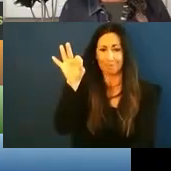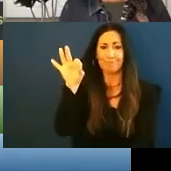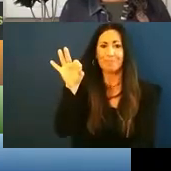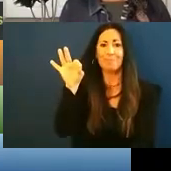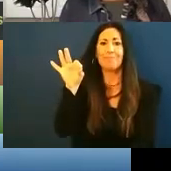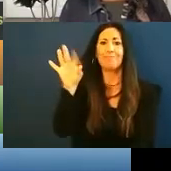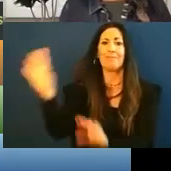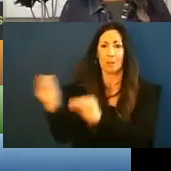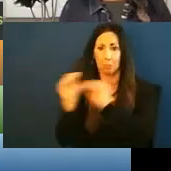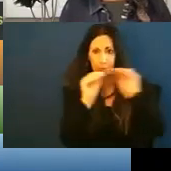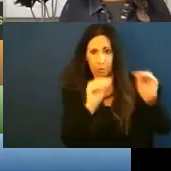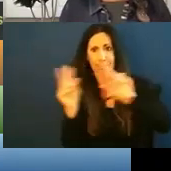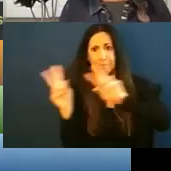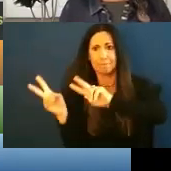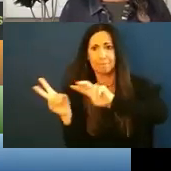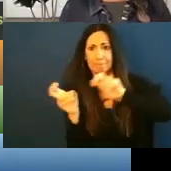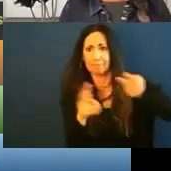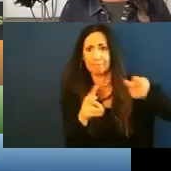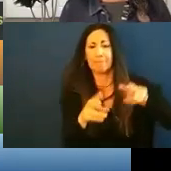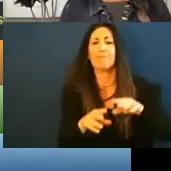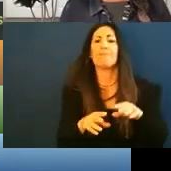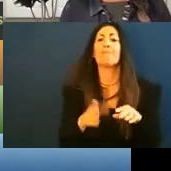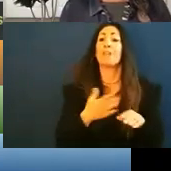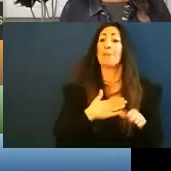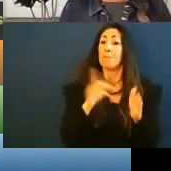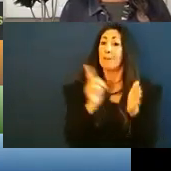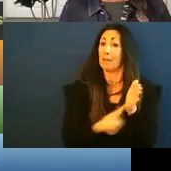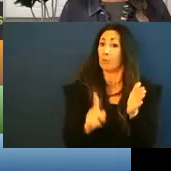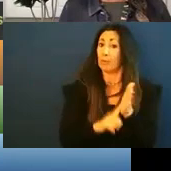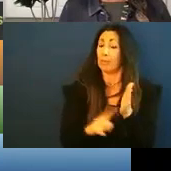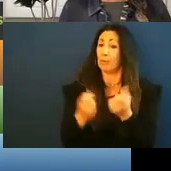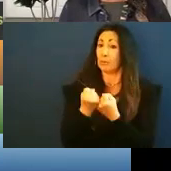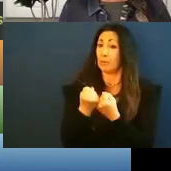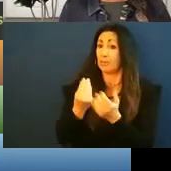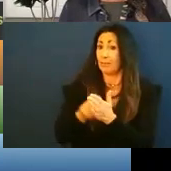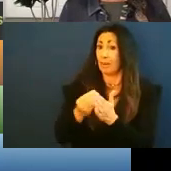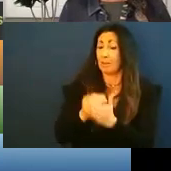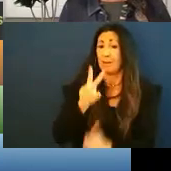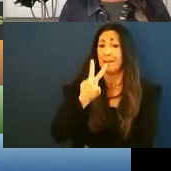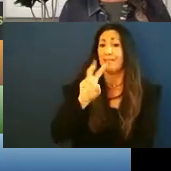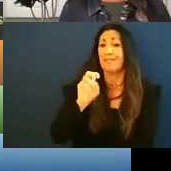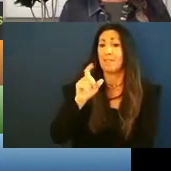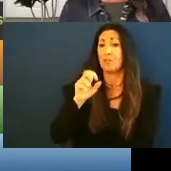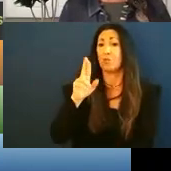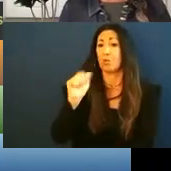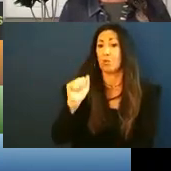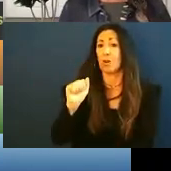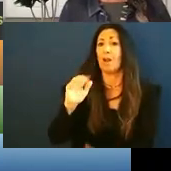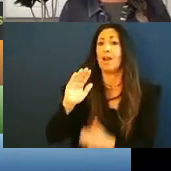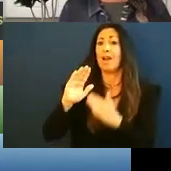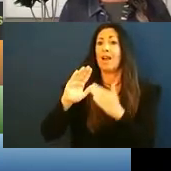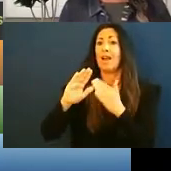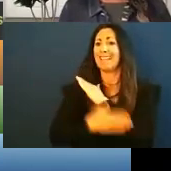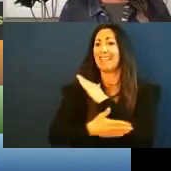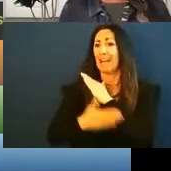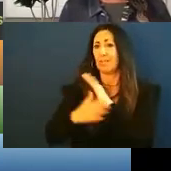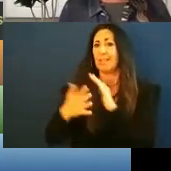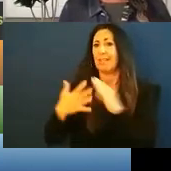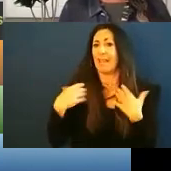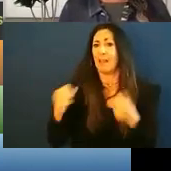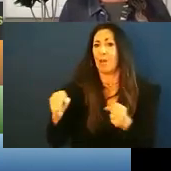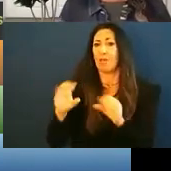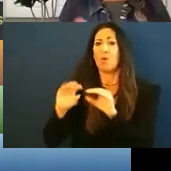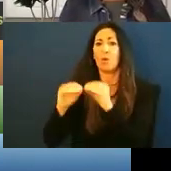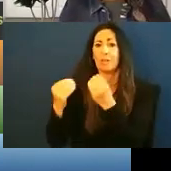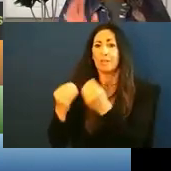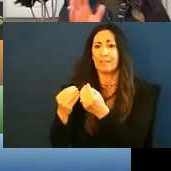one in there. And I also, my research is funded by the Ventura County Behavior Health Organization. And whenever I present,